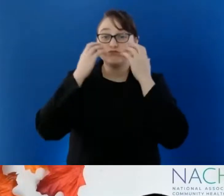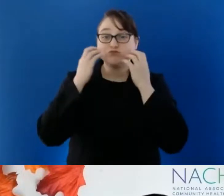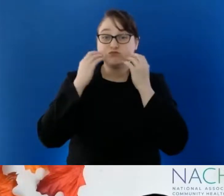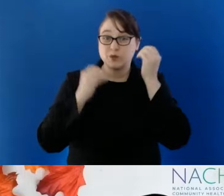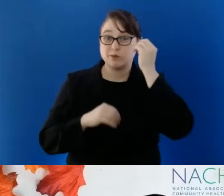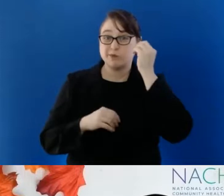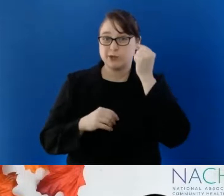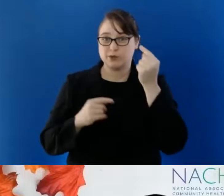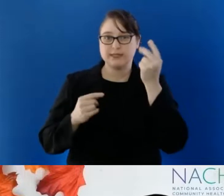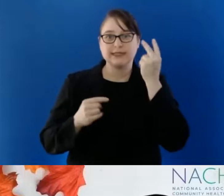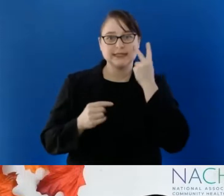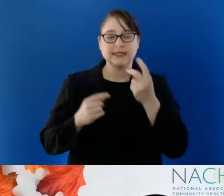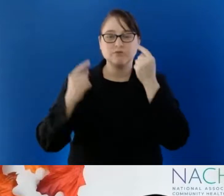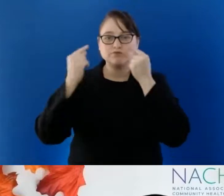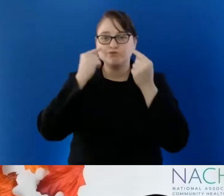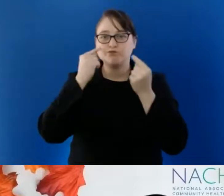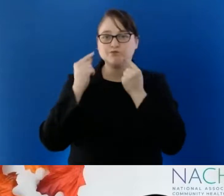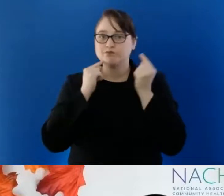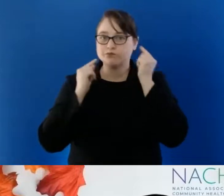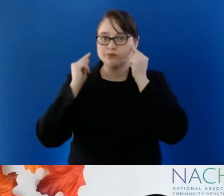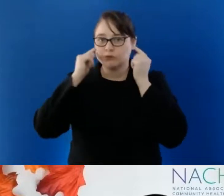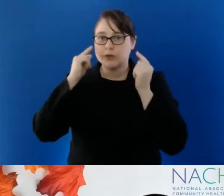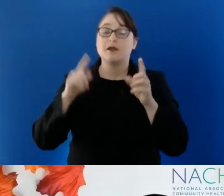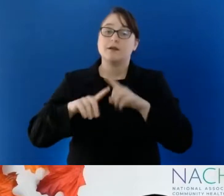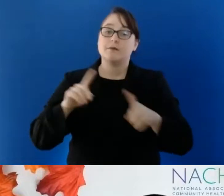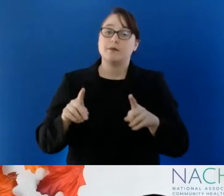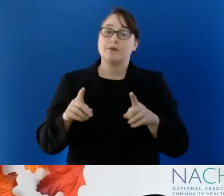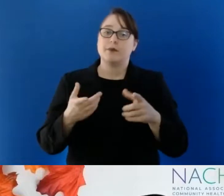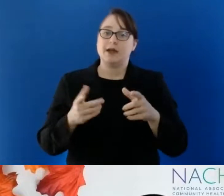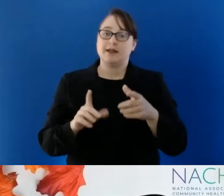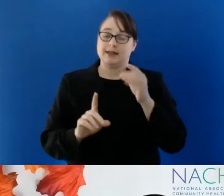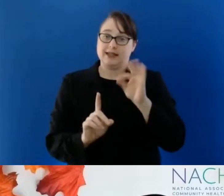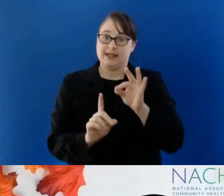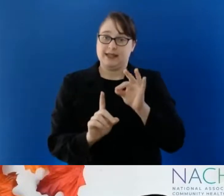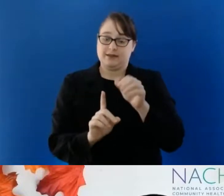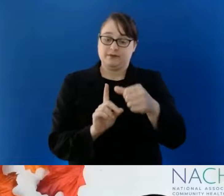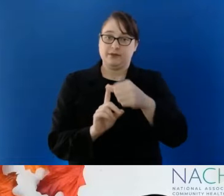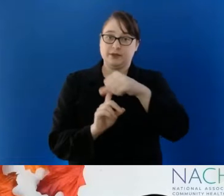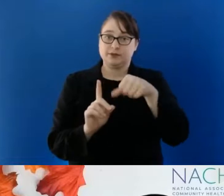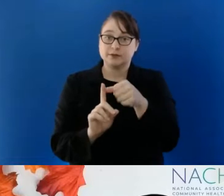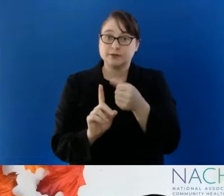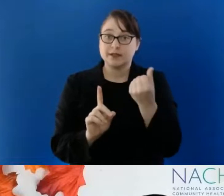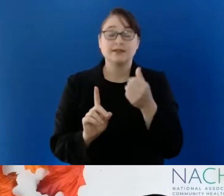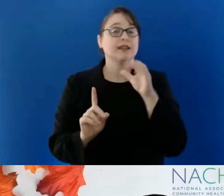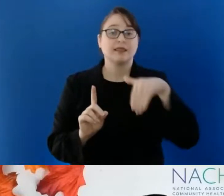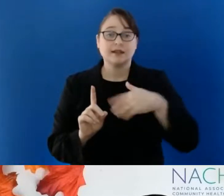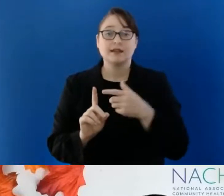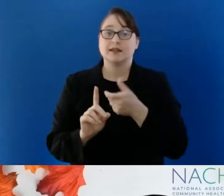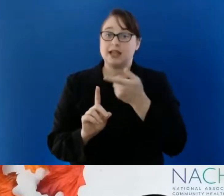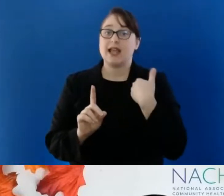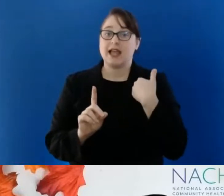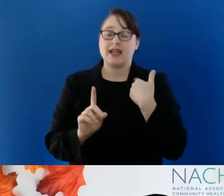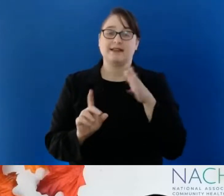were affected, but there are reports of individuals that were uncircumcised that had enough scarring that they were unable to retract their